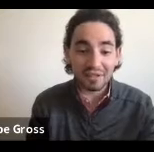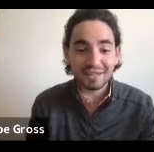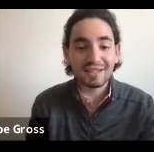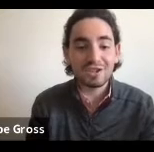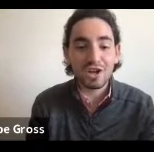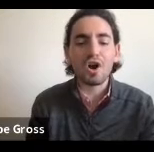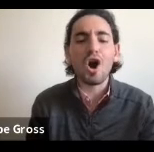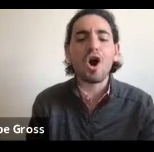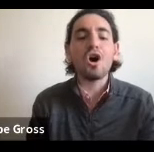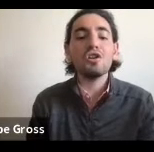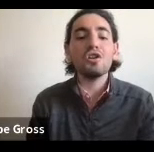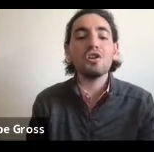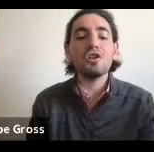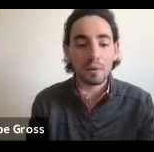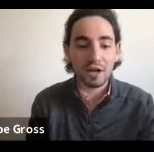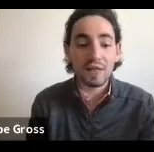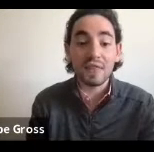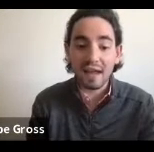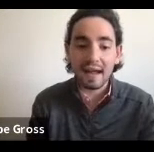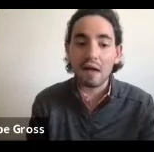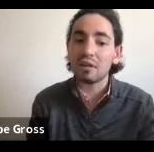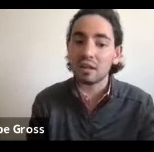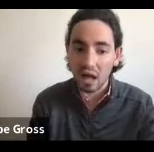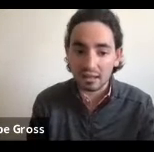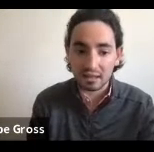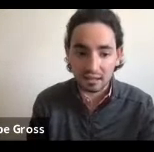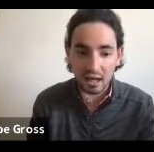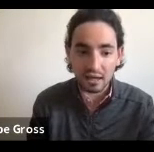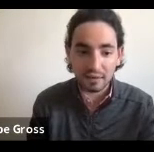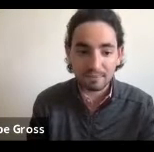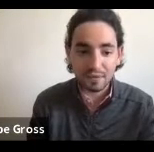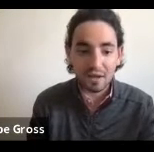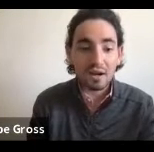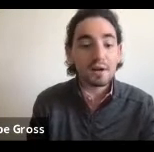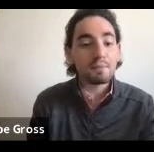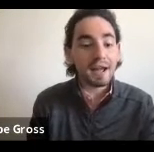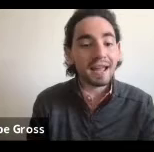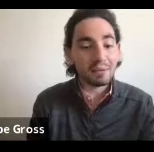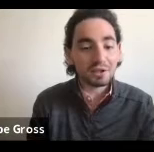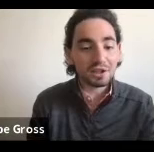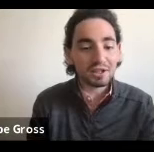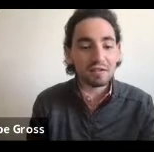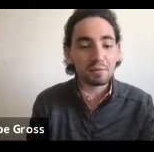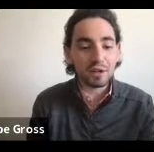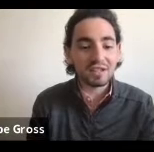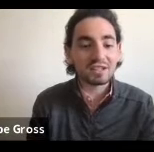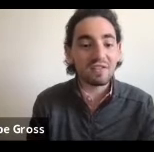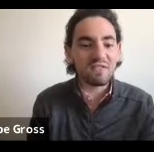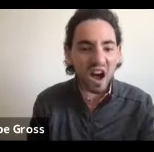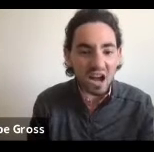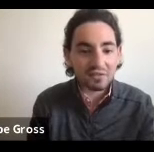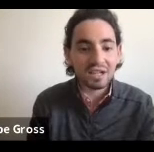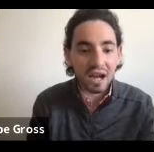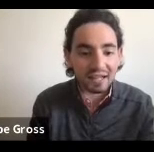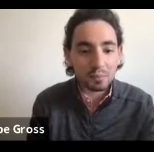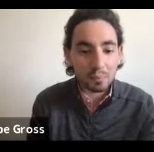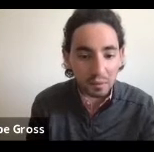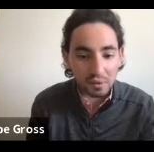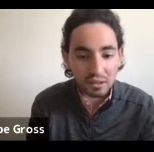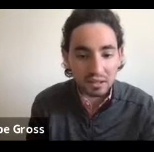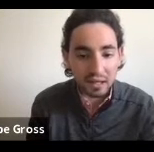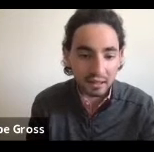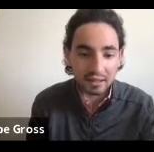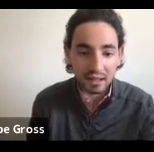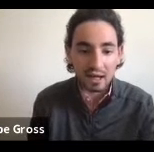signing. They haven't seen each other all summer, and they have a lot to say. My hamster gave birth to